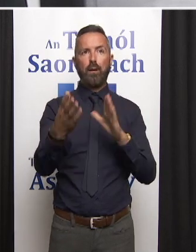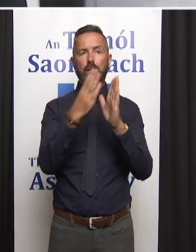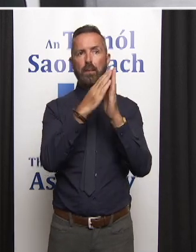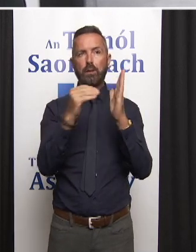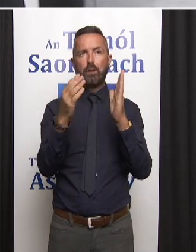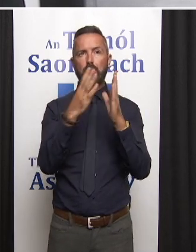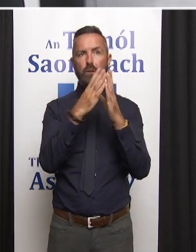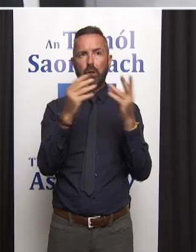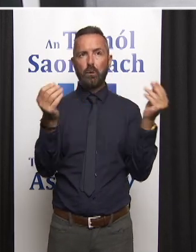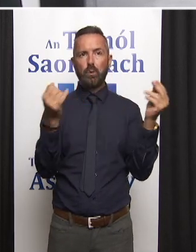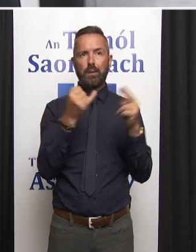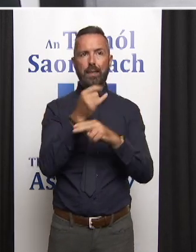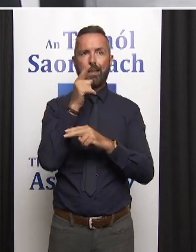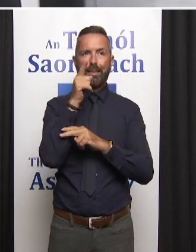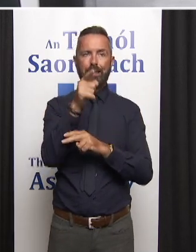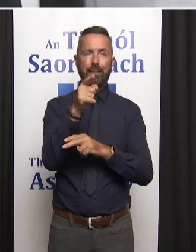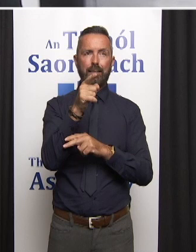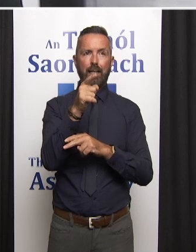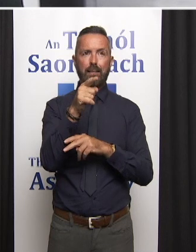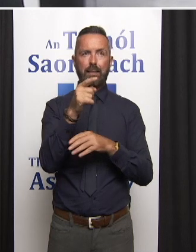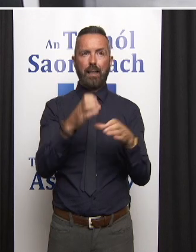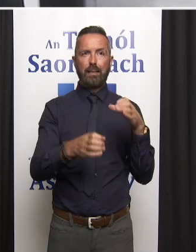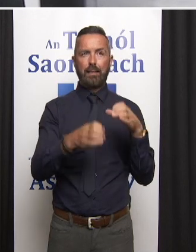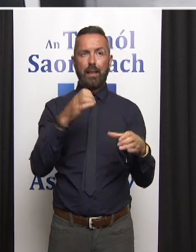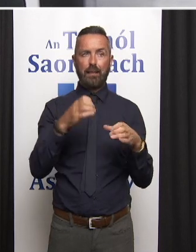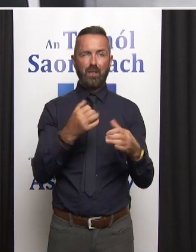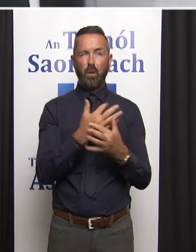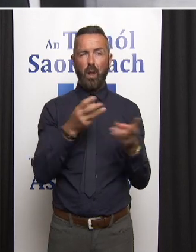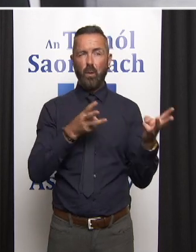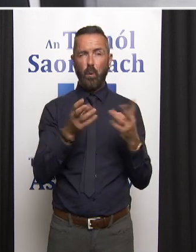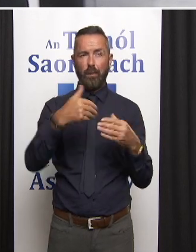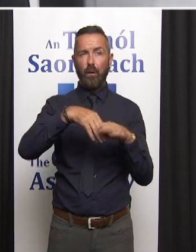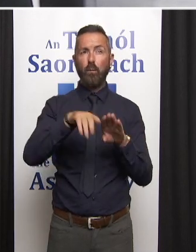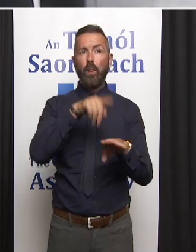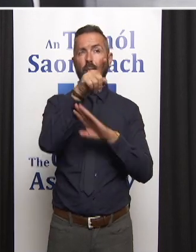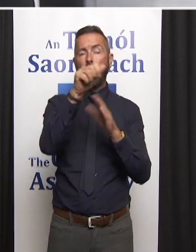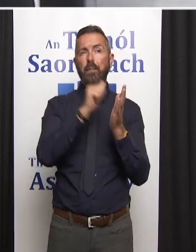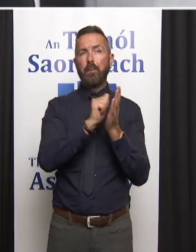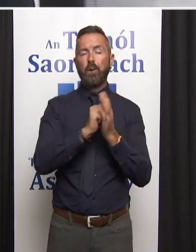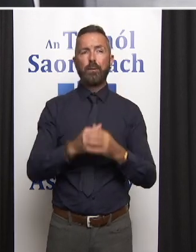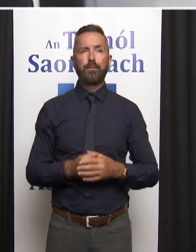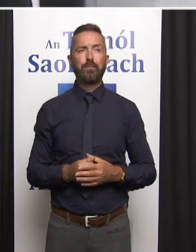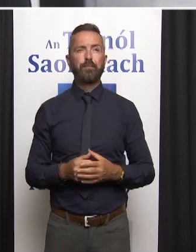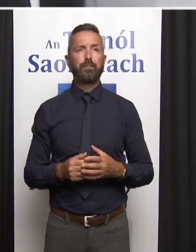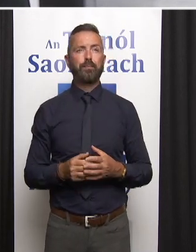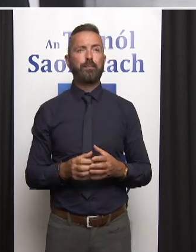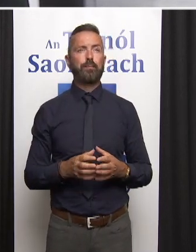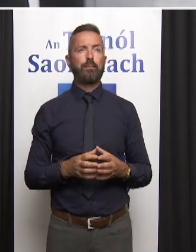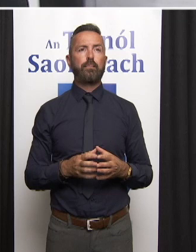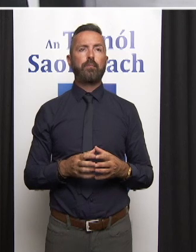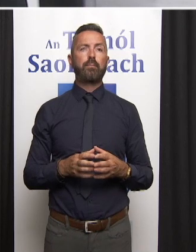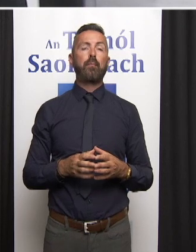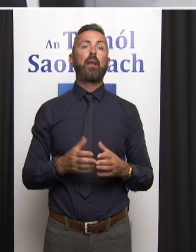each case. So a bit of work involved in that paper. And finally, the